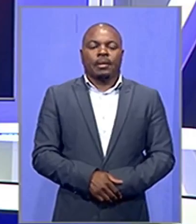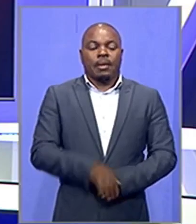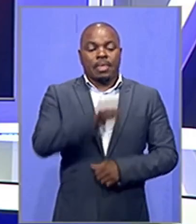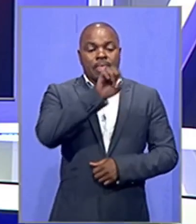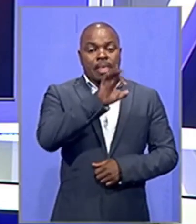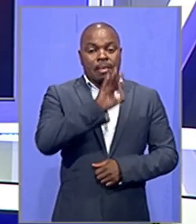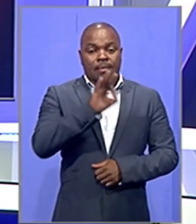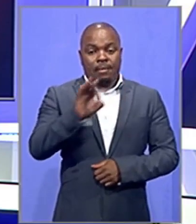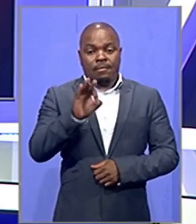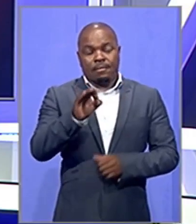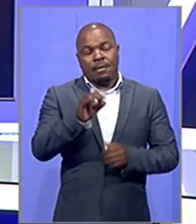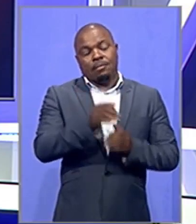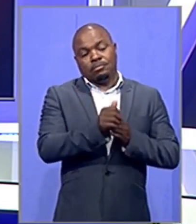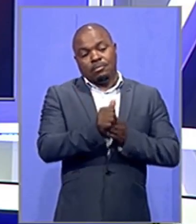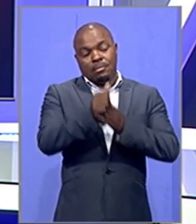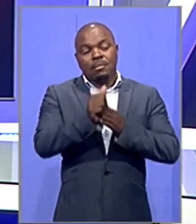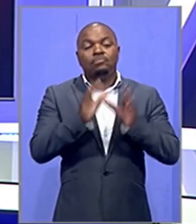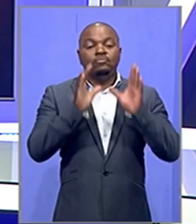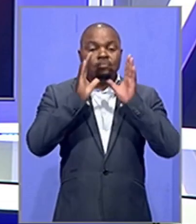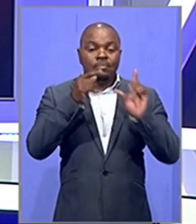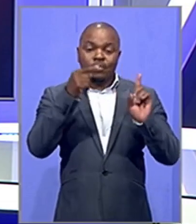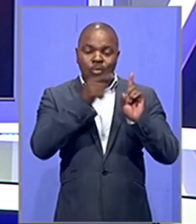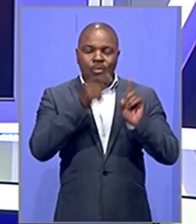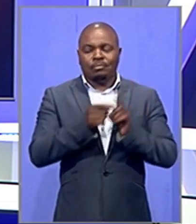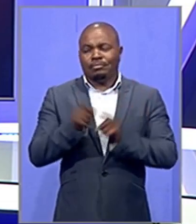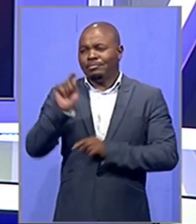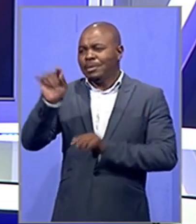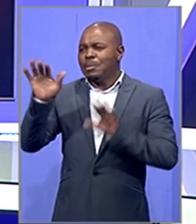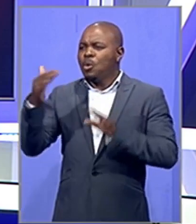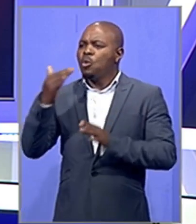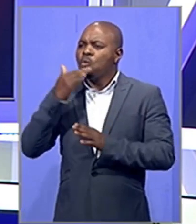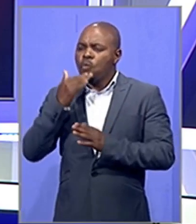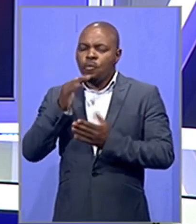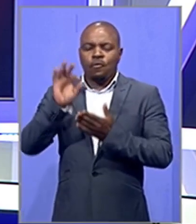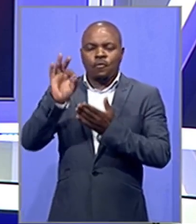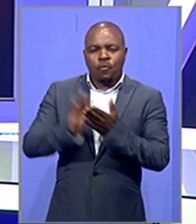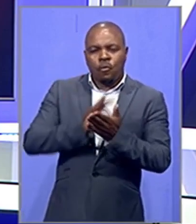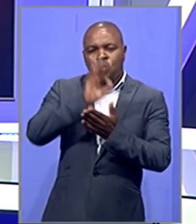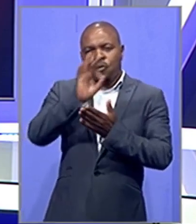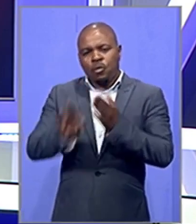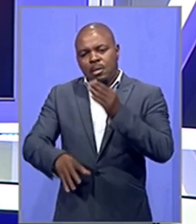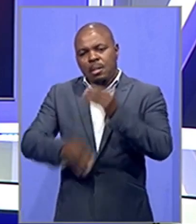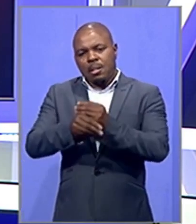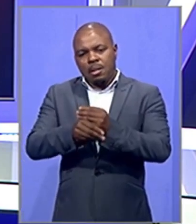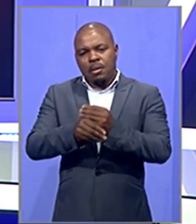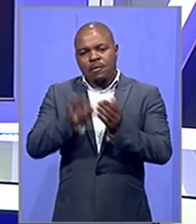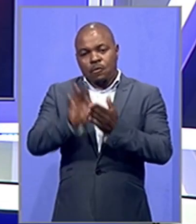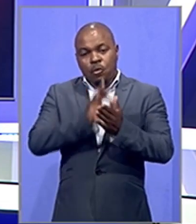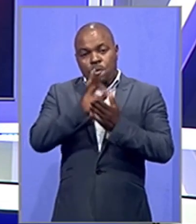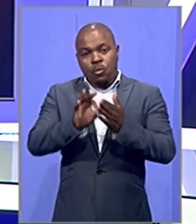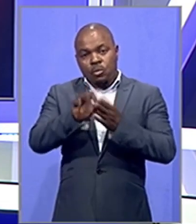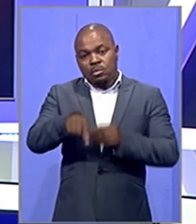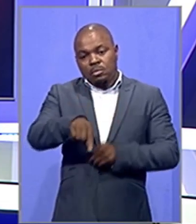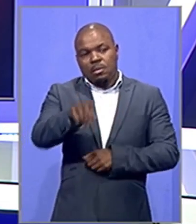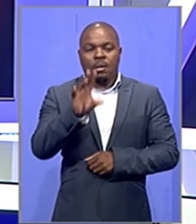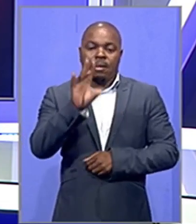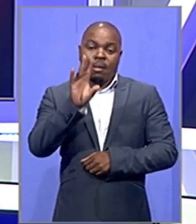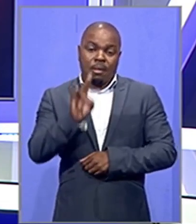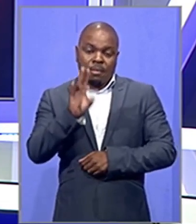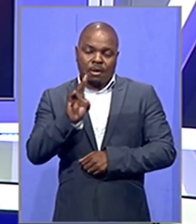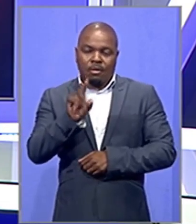Moetapele wa EFF Julius Malema o ipileditše go bao ba yago go kgetha dikgethong tša tleleletšo tšeo di yago go swarwa